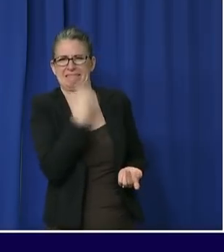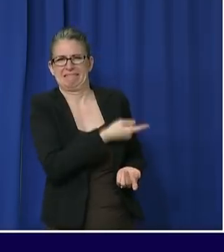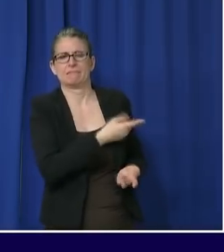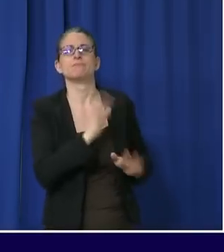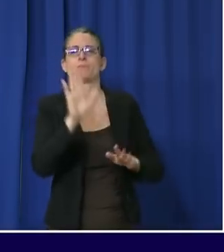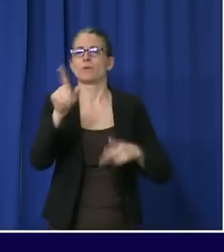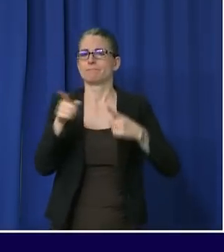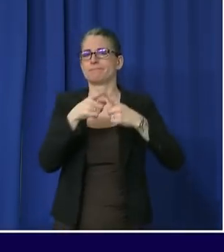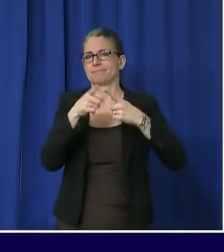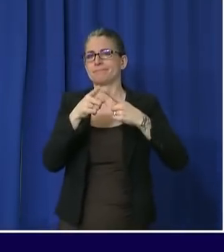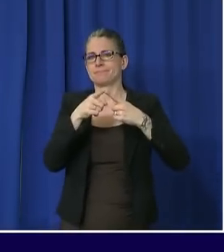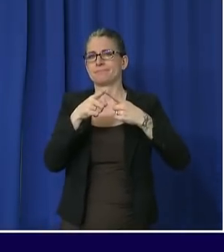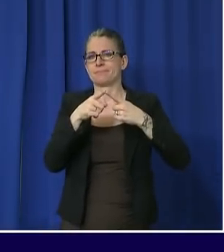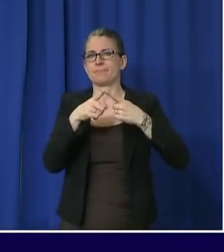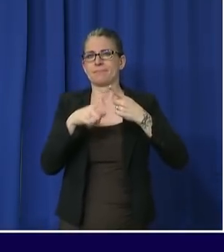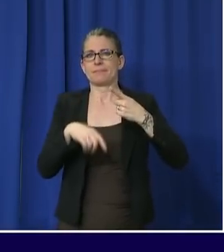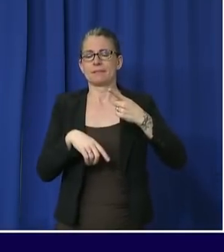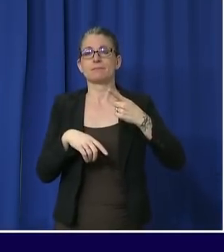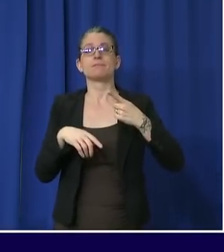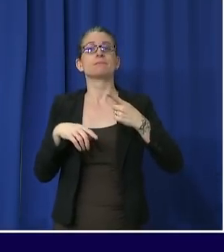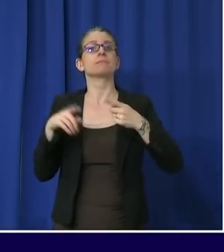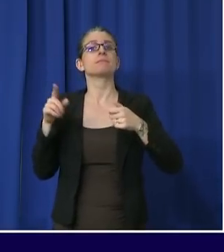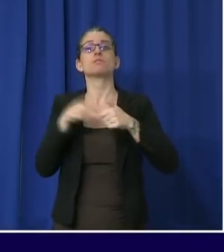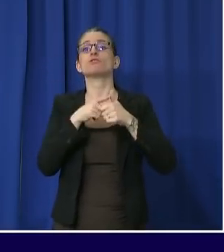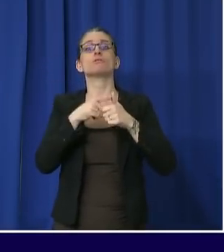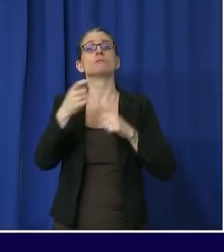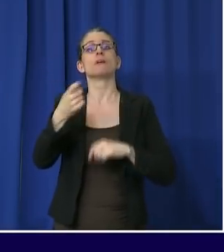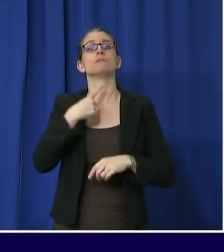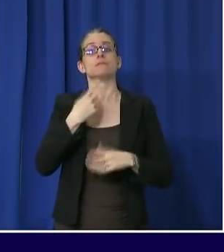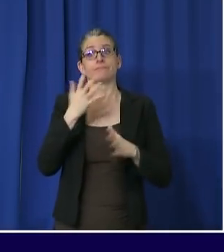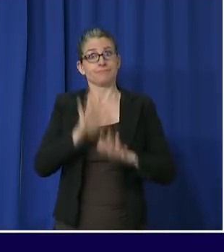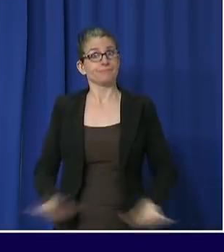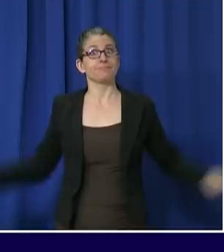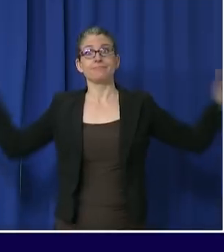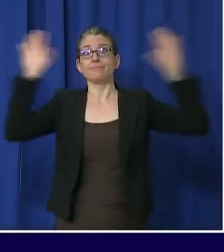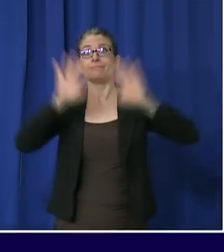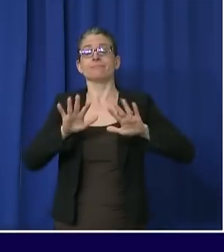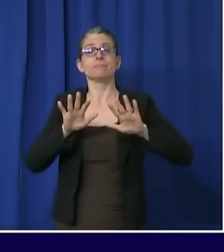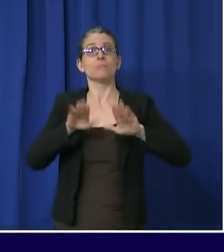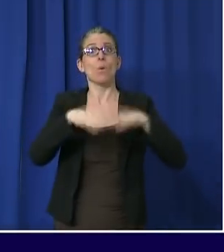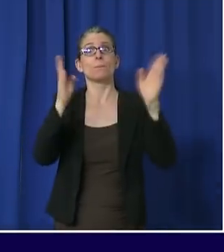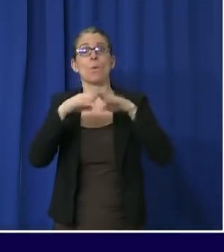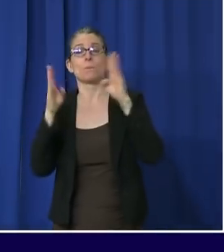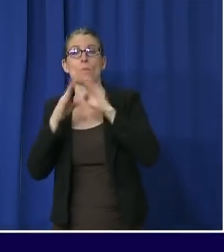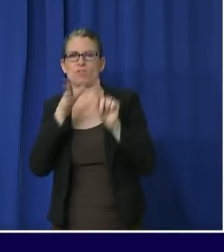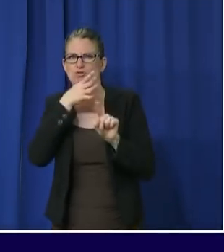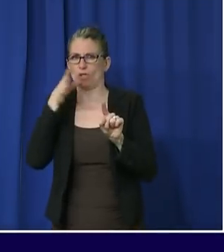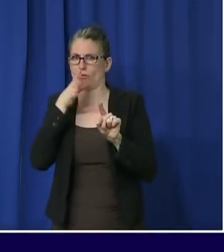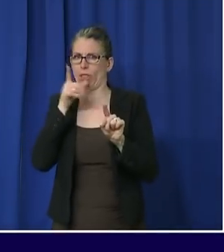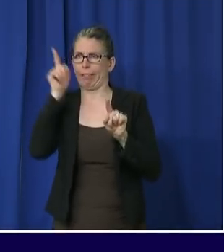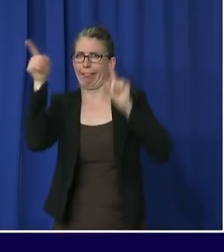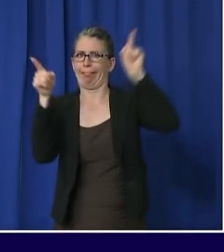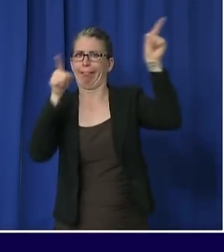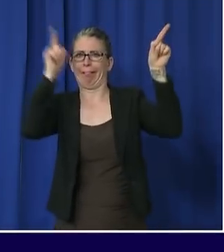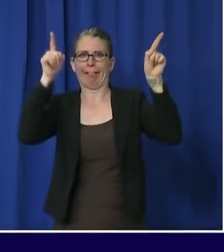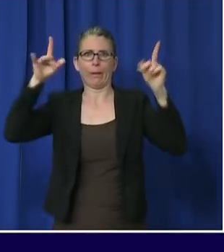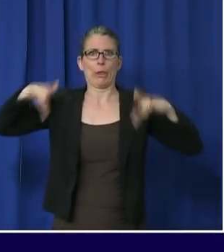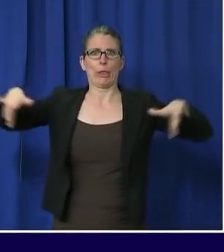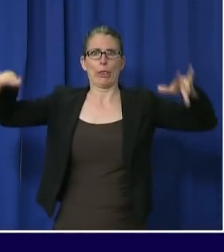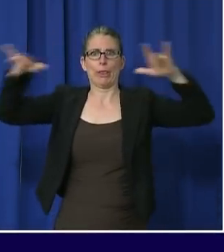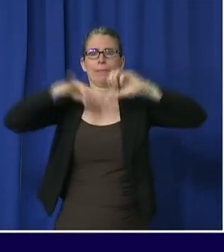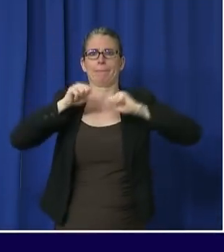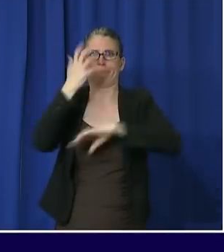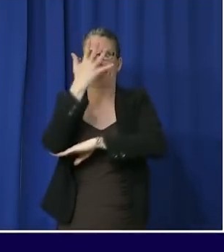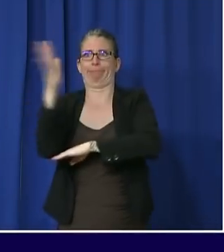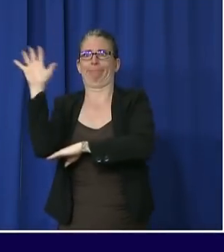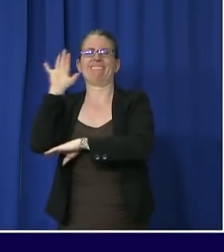moving ahead with reopening in rural counties. And Steve, I can only speak, of course, on the public health side of things. Commissioner Johnson has